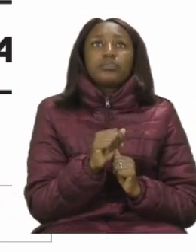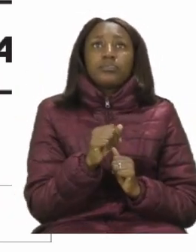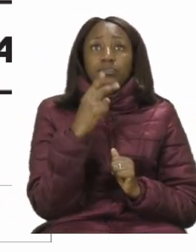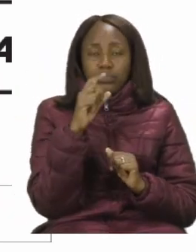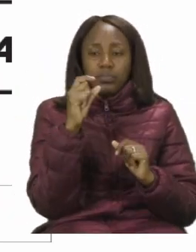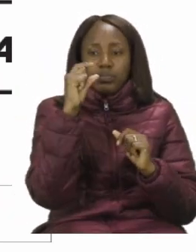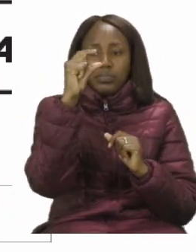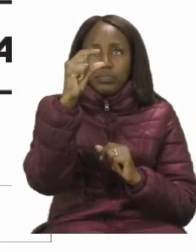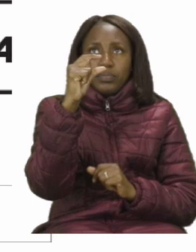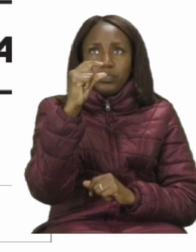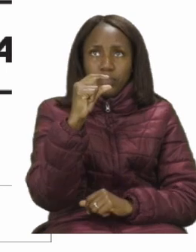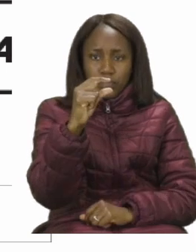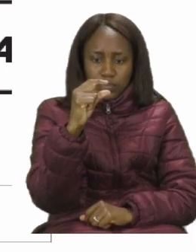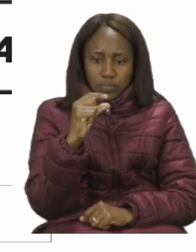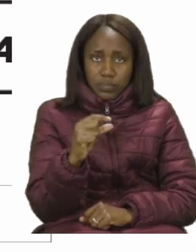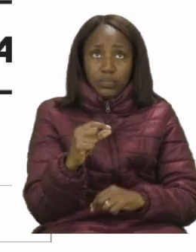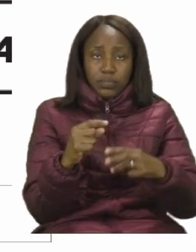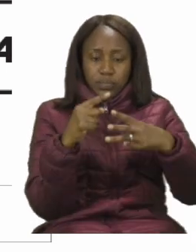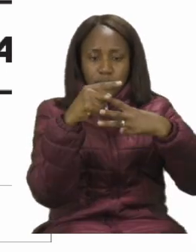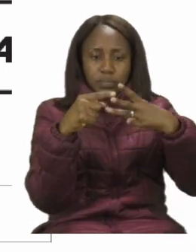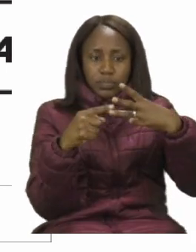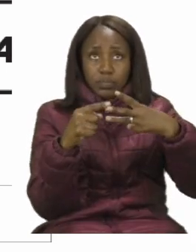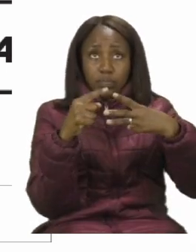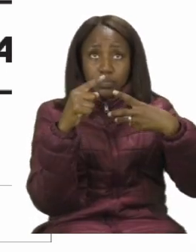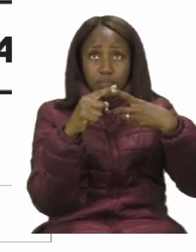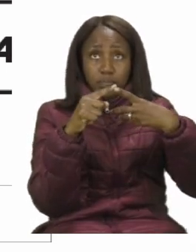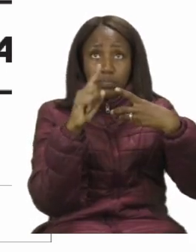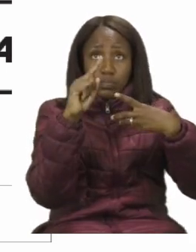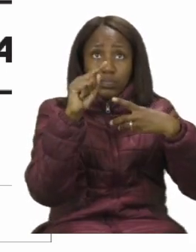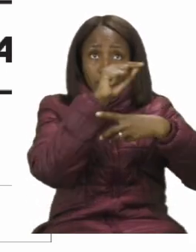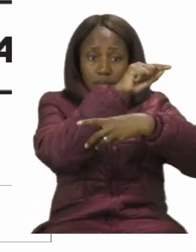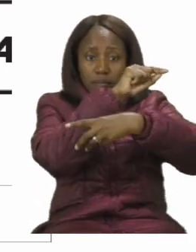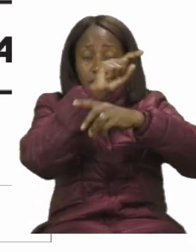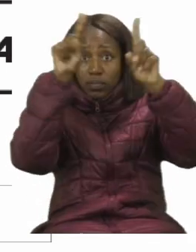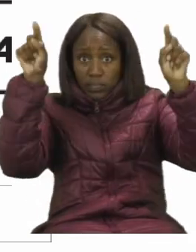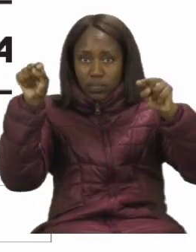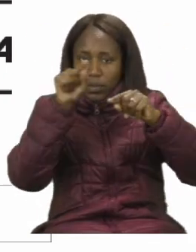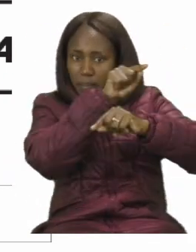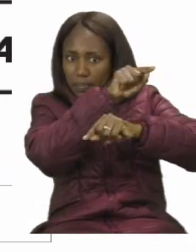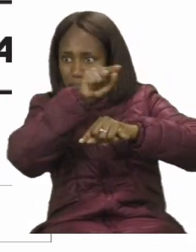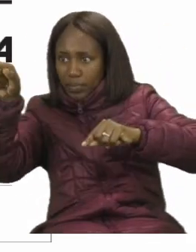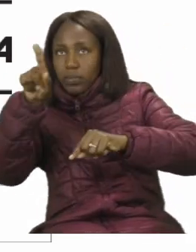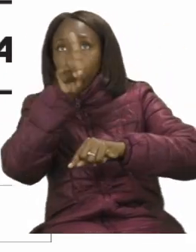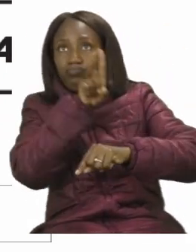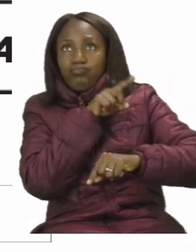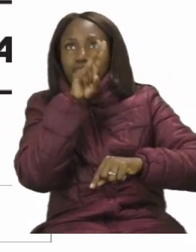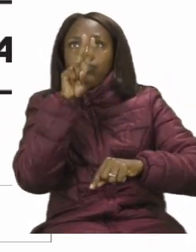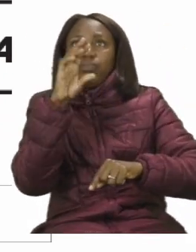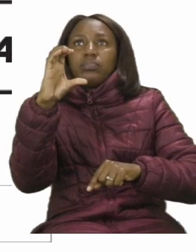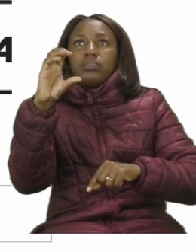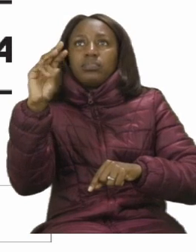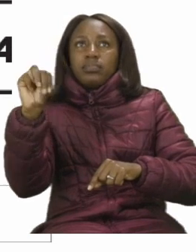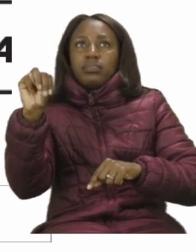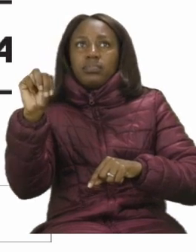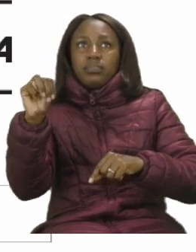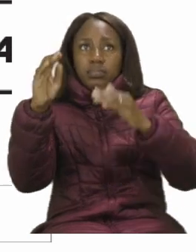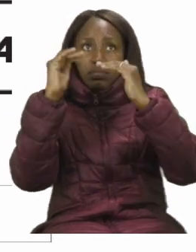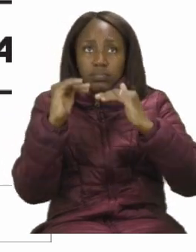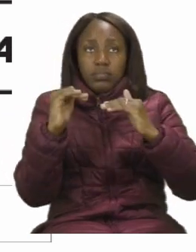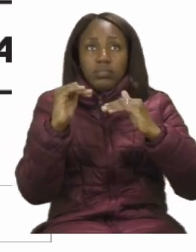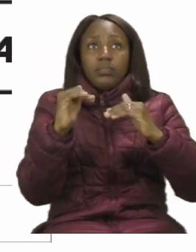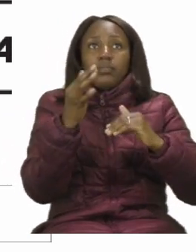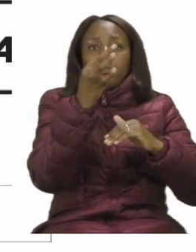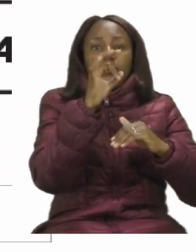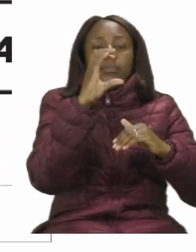boxes. One has to have a line of 12 centimeters, then 9